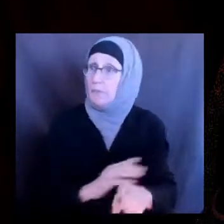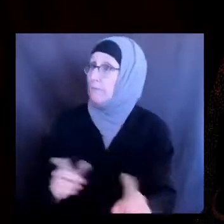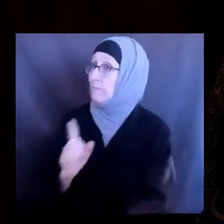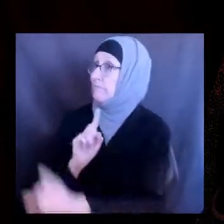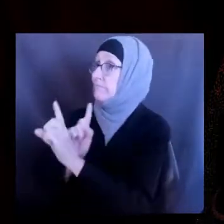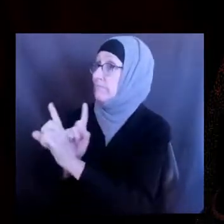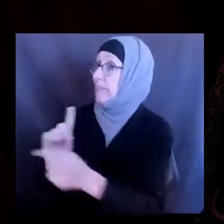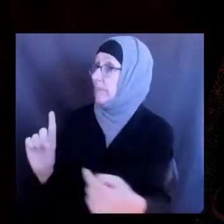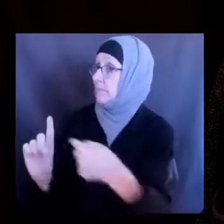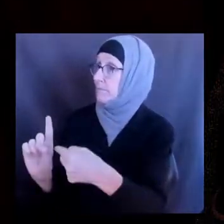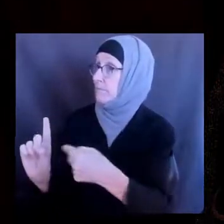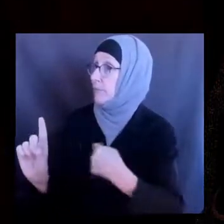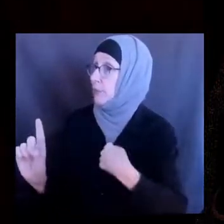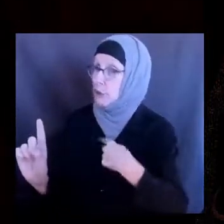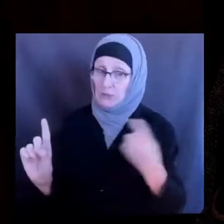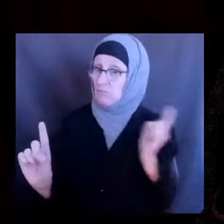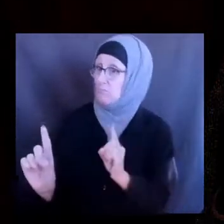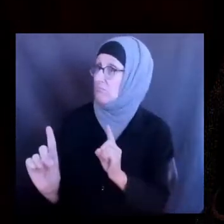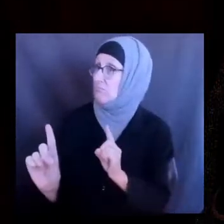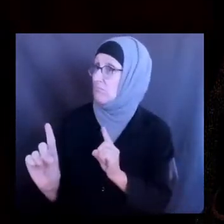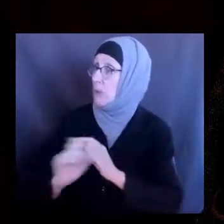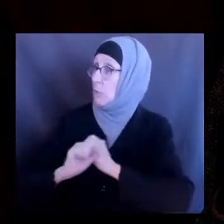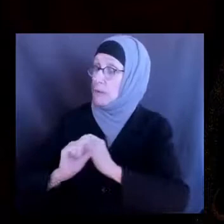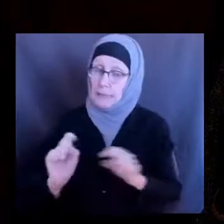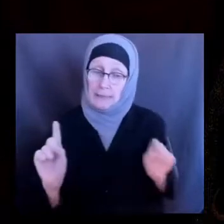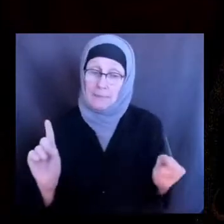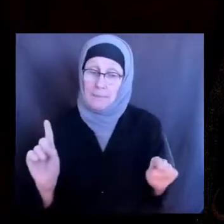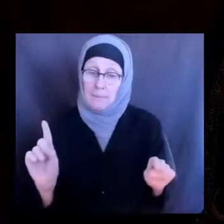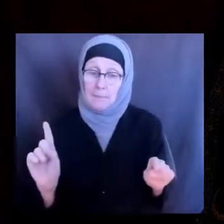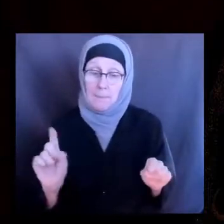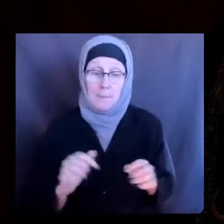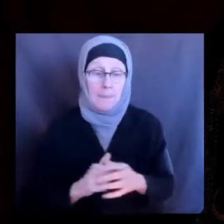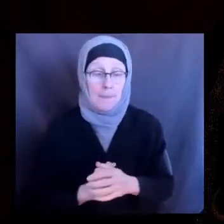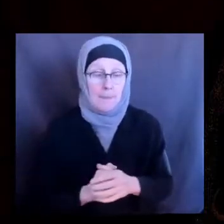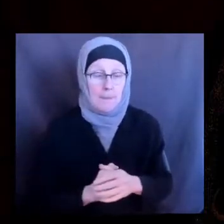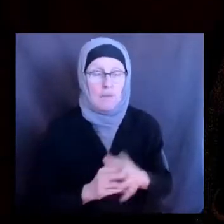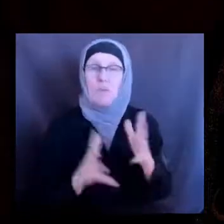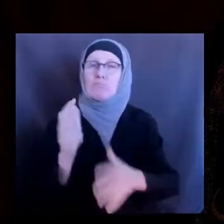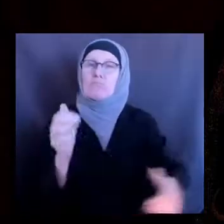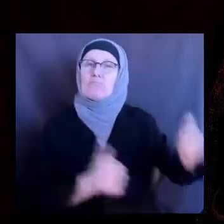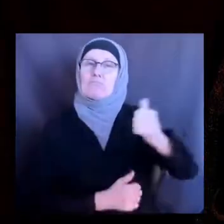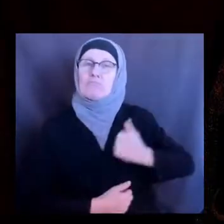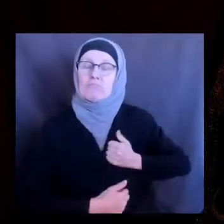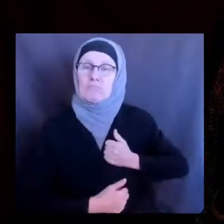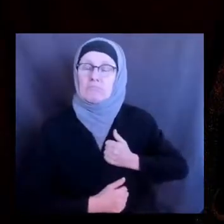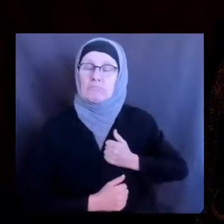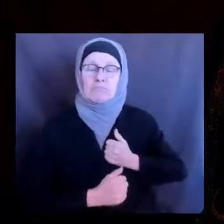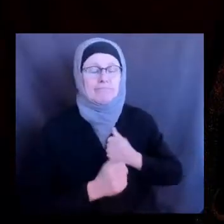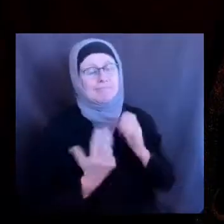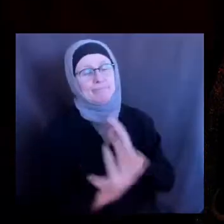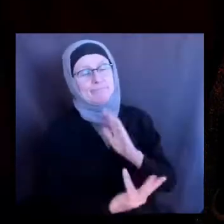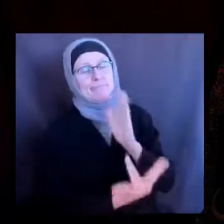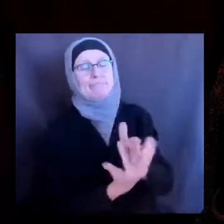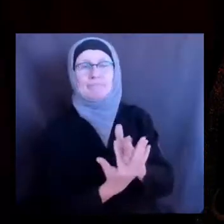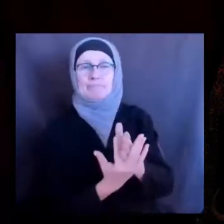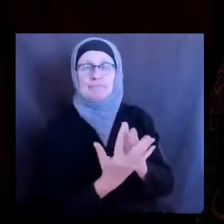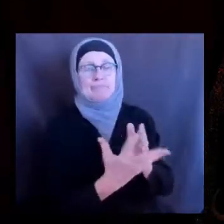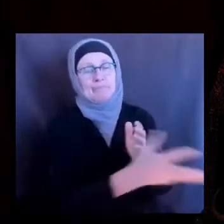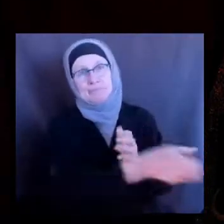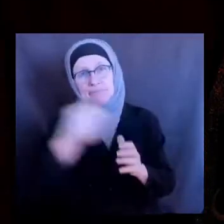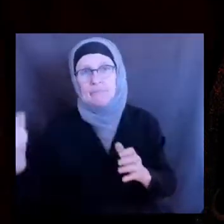four-year-old girl is the daughter, beloved daughter of Husayn ibn Ali, he starts hitting